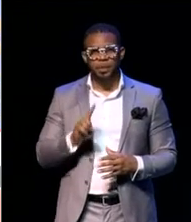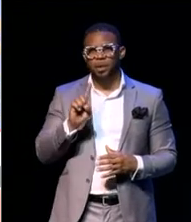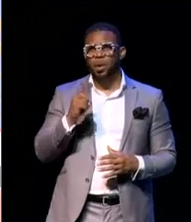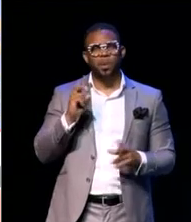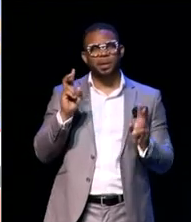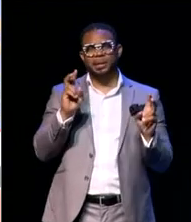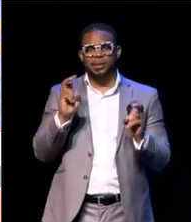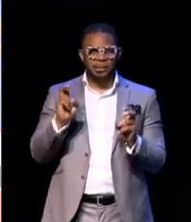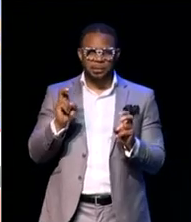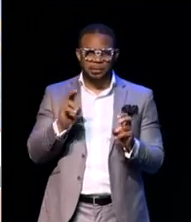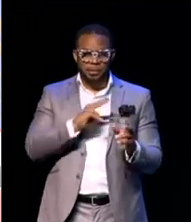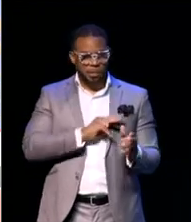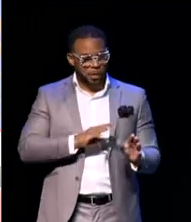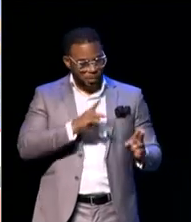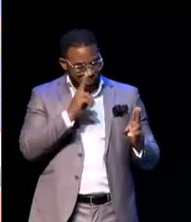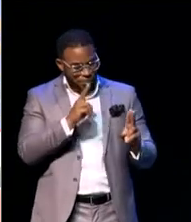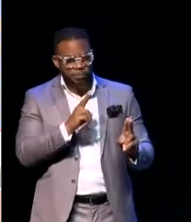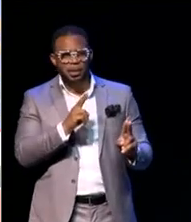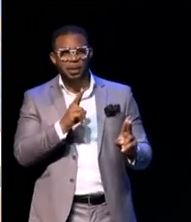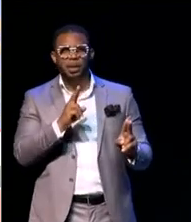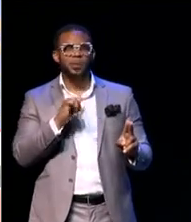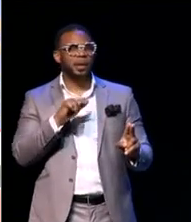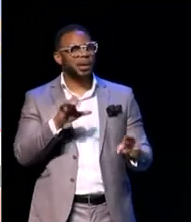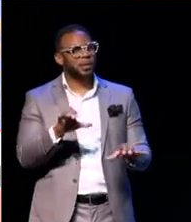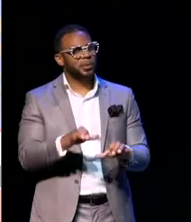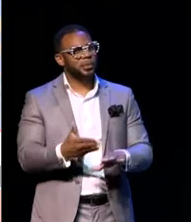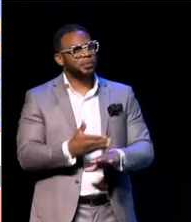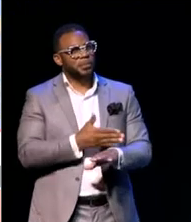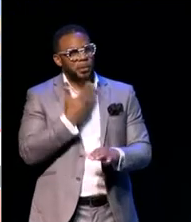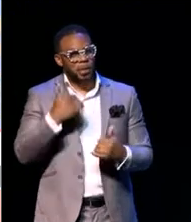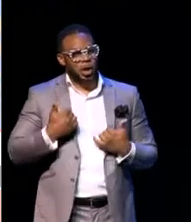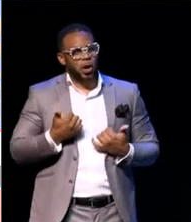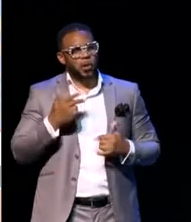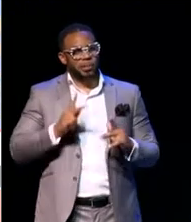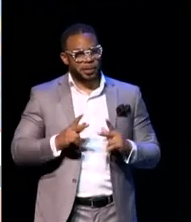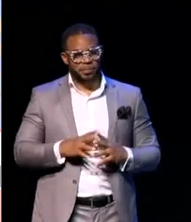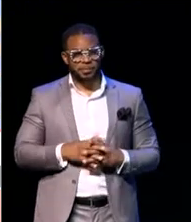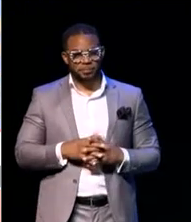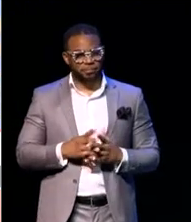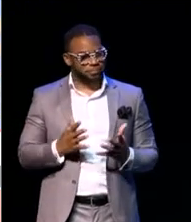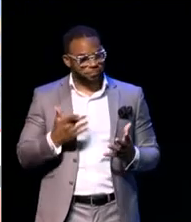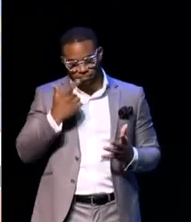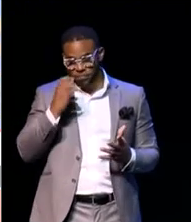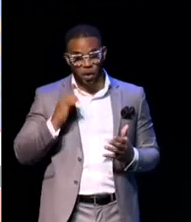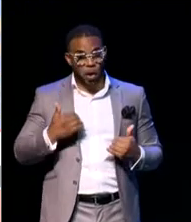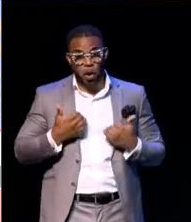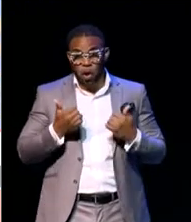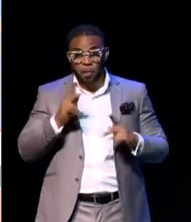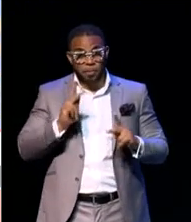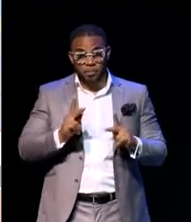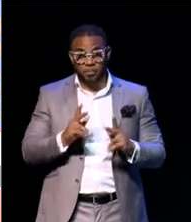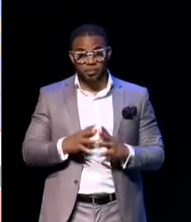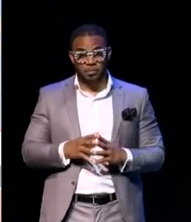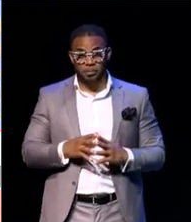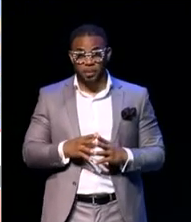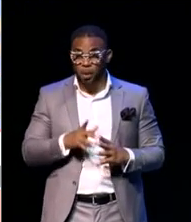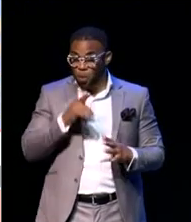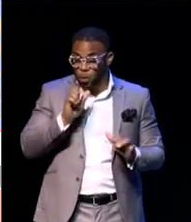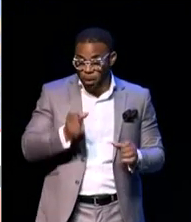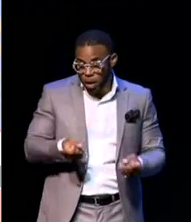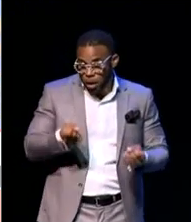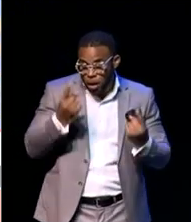only issue, Madam Mayor, is that we've got to do better with younger people, because our younger people who